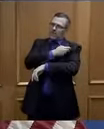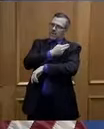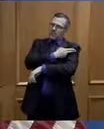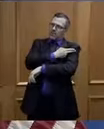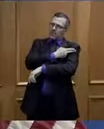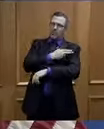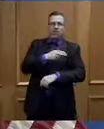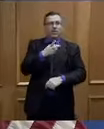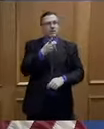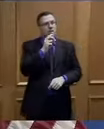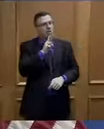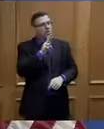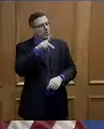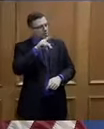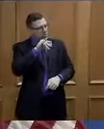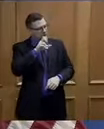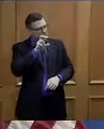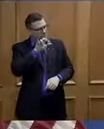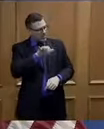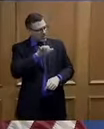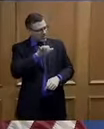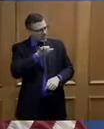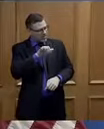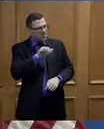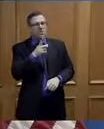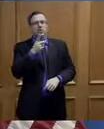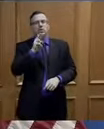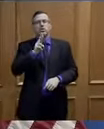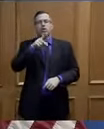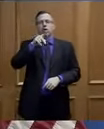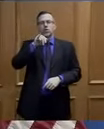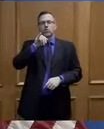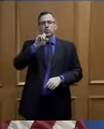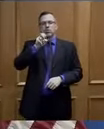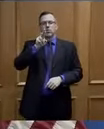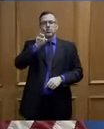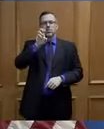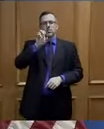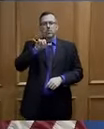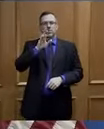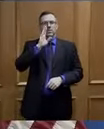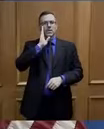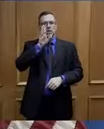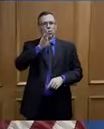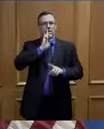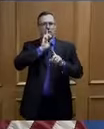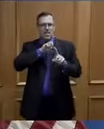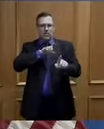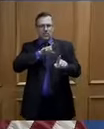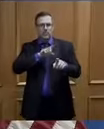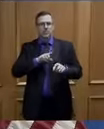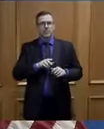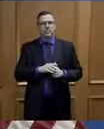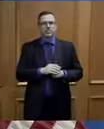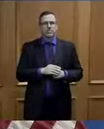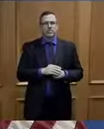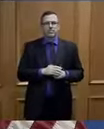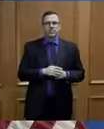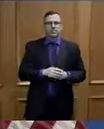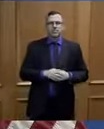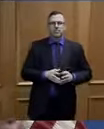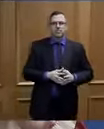Piercy, do you want to let me let Dr. Piercy step up and answer that question? Dr.